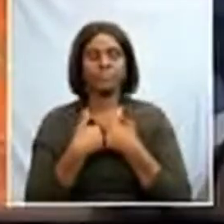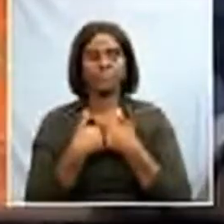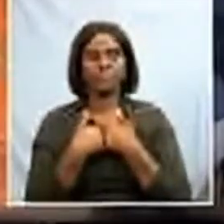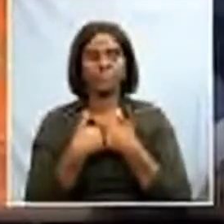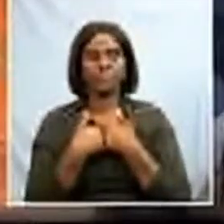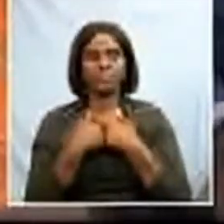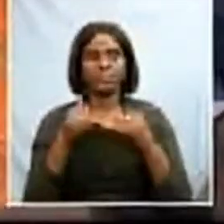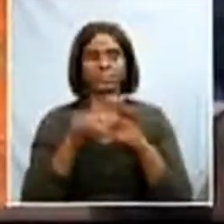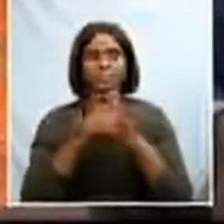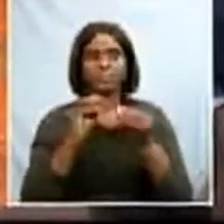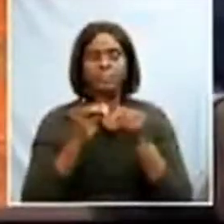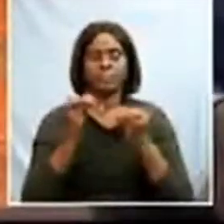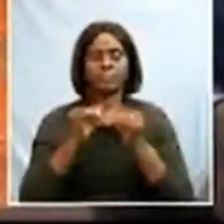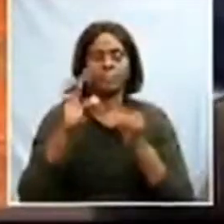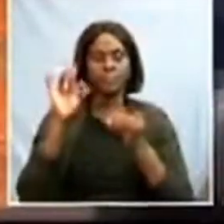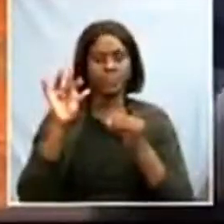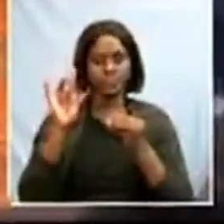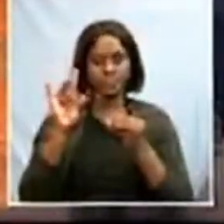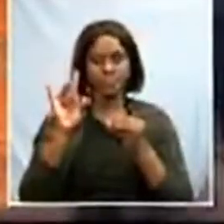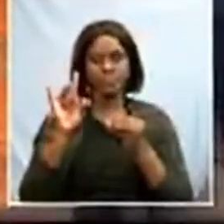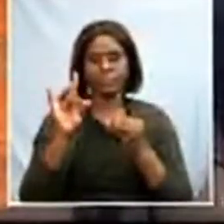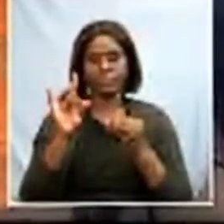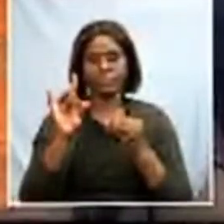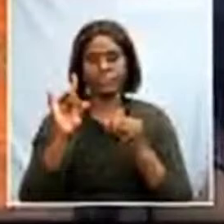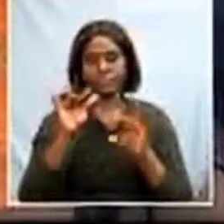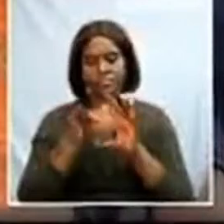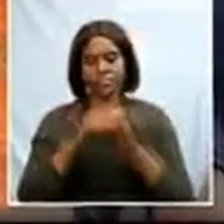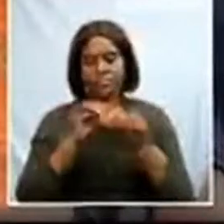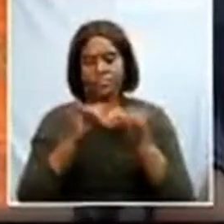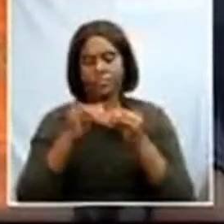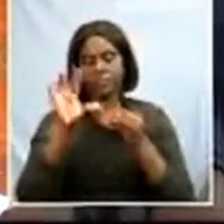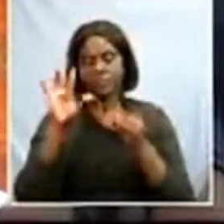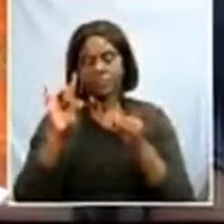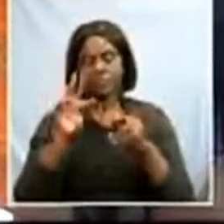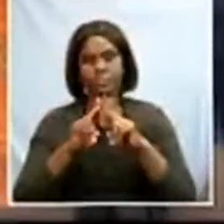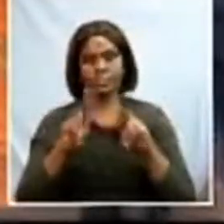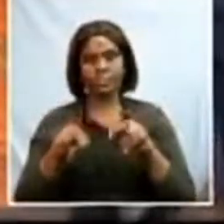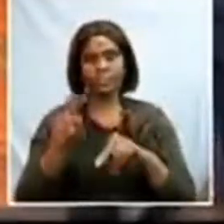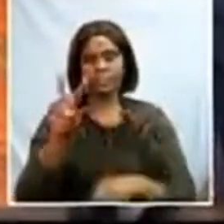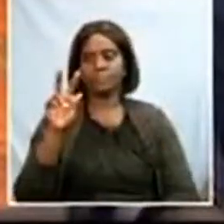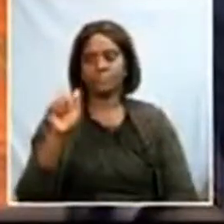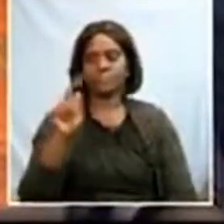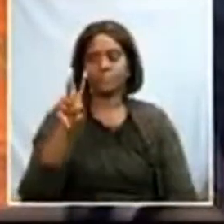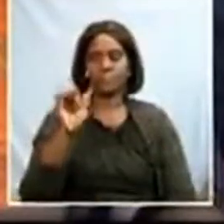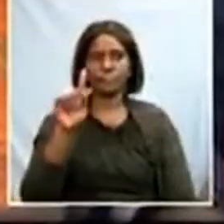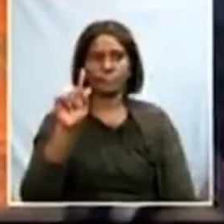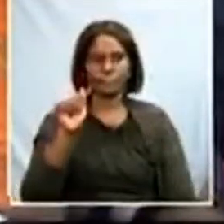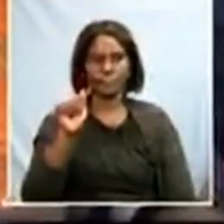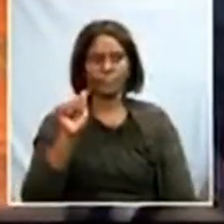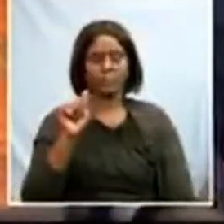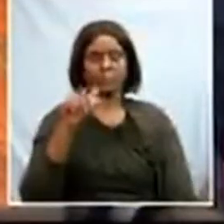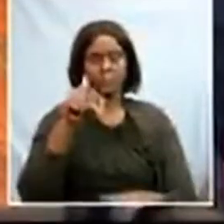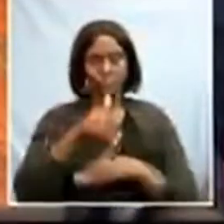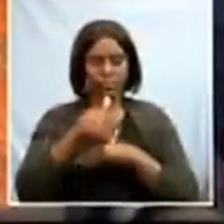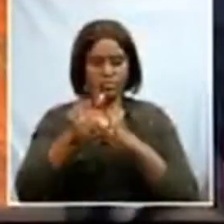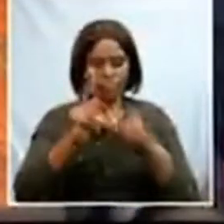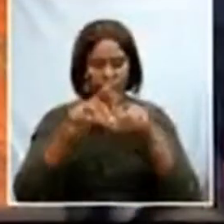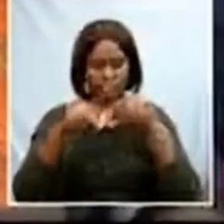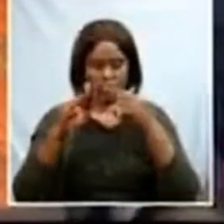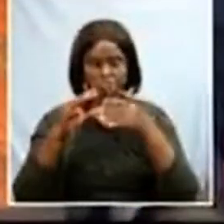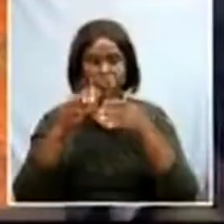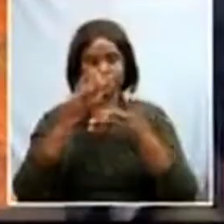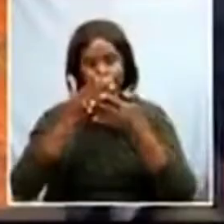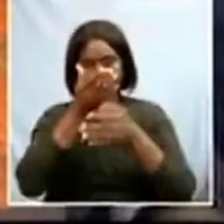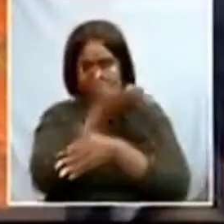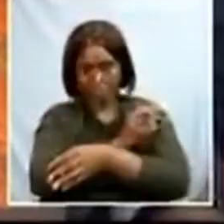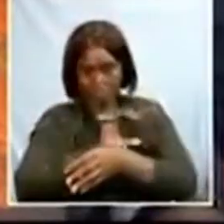on Appendix 8. On Appendix 8, Chair, Vavika is registered to offer computer